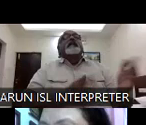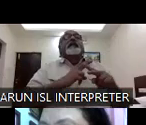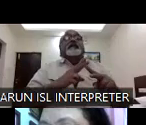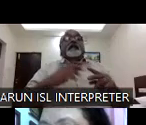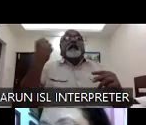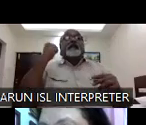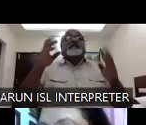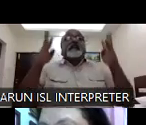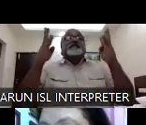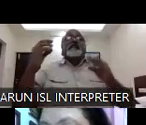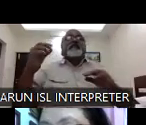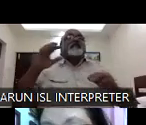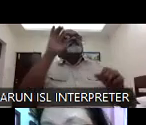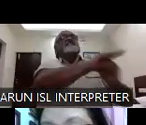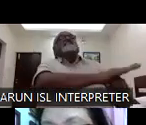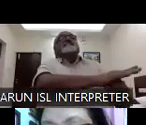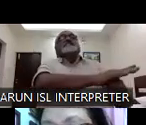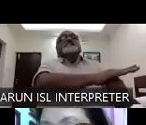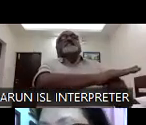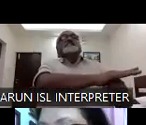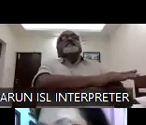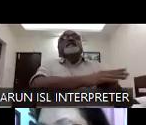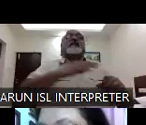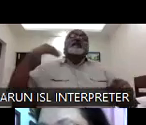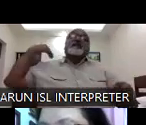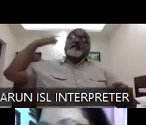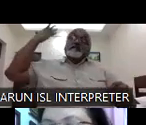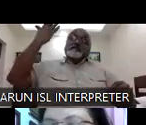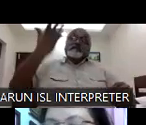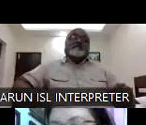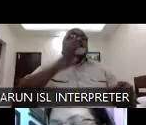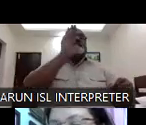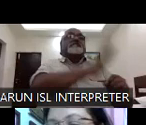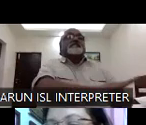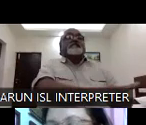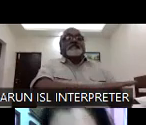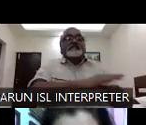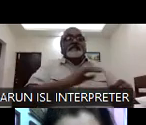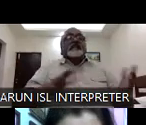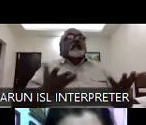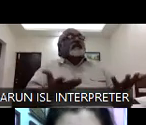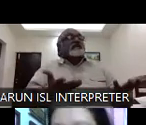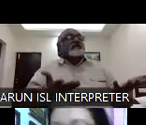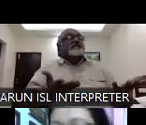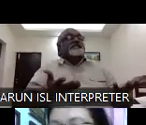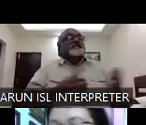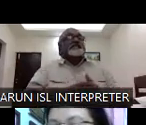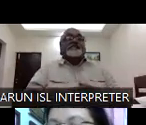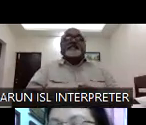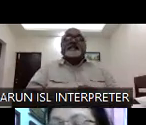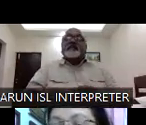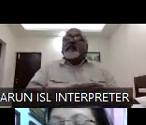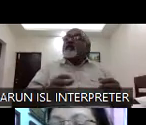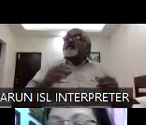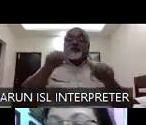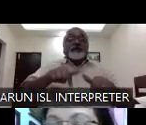able to take care of themselves. So I'm giving this a very layperson's example to you of children, today's children, including my son,